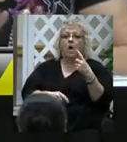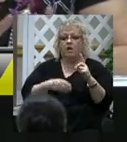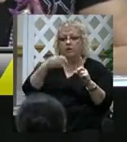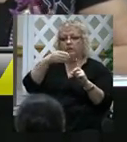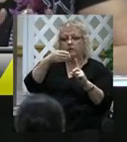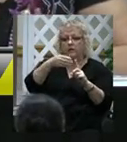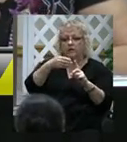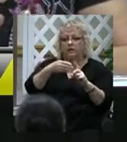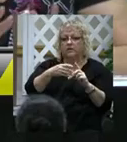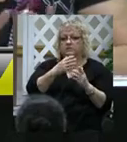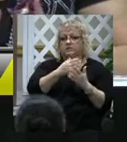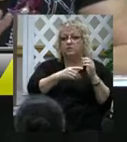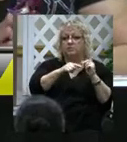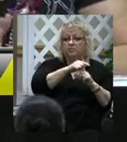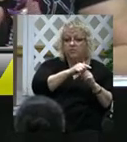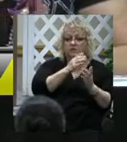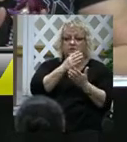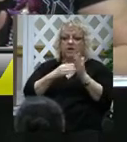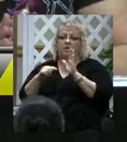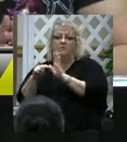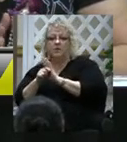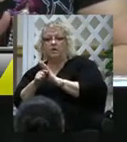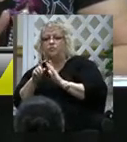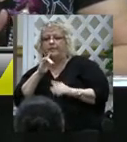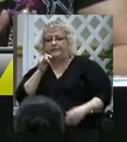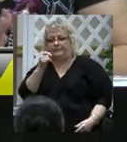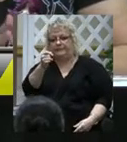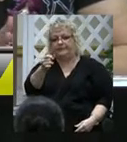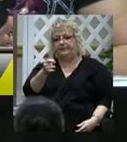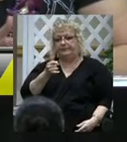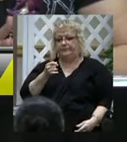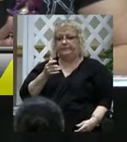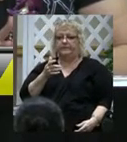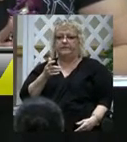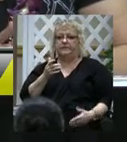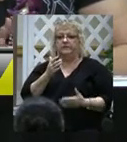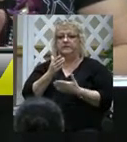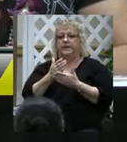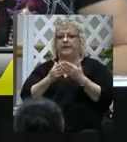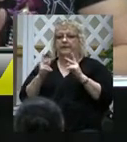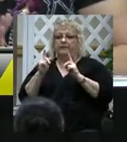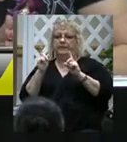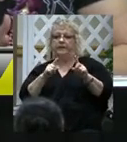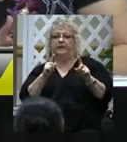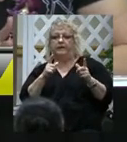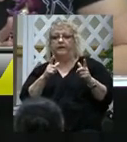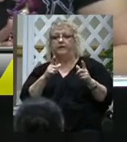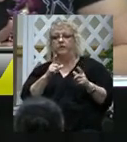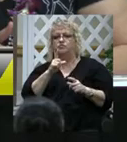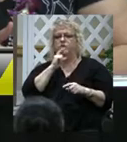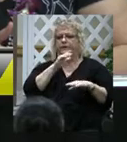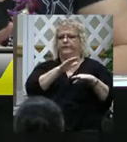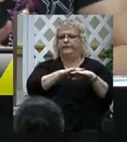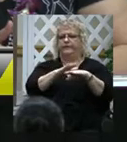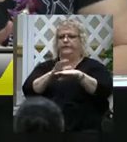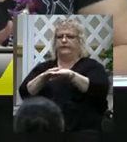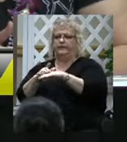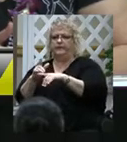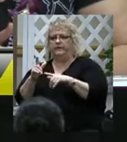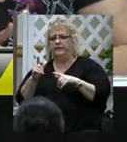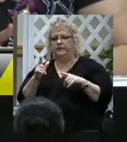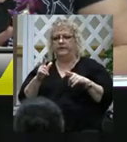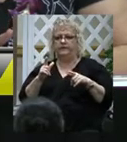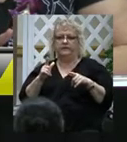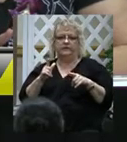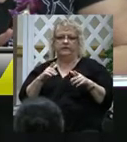the coin. So there's a fine line. There's some red flags, and we believe